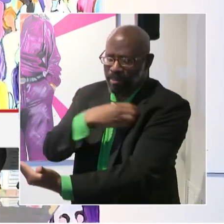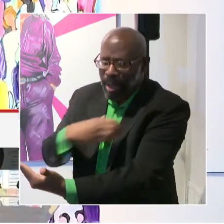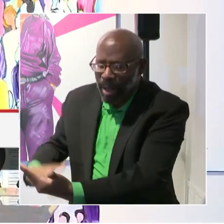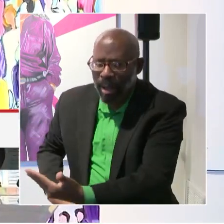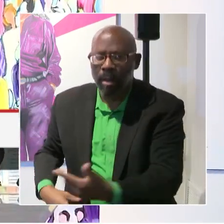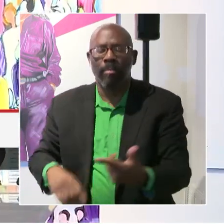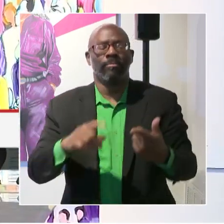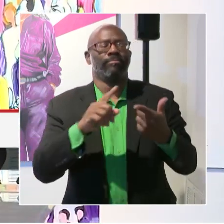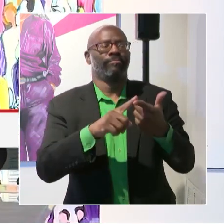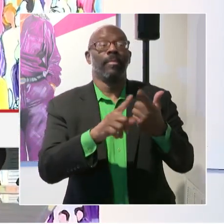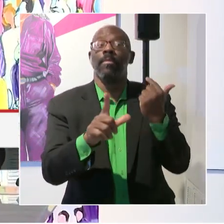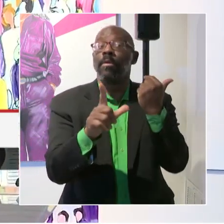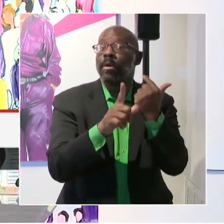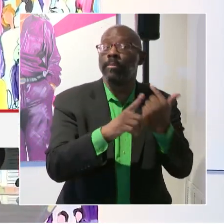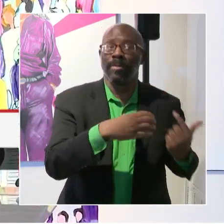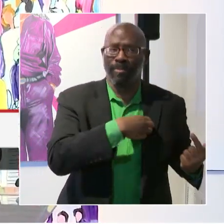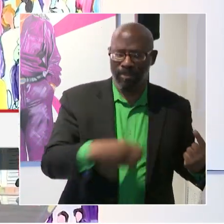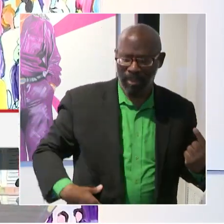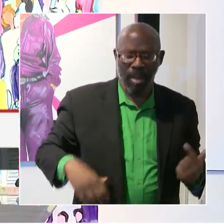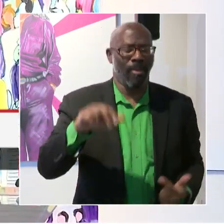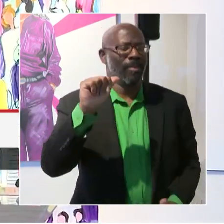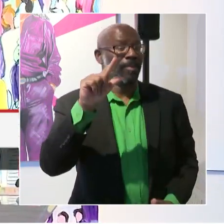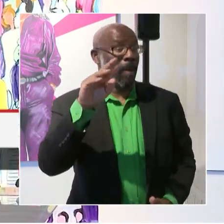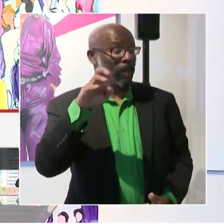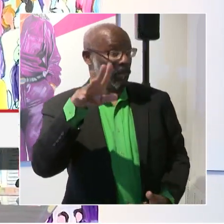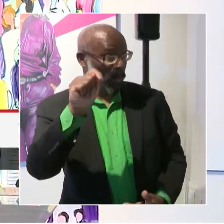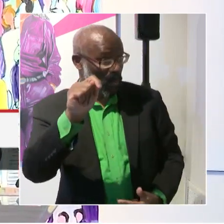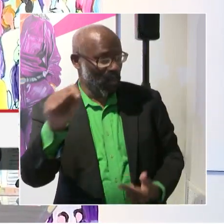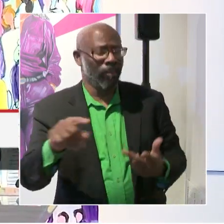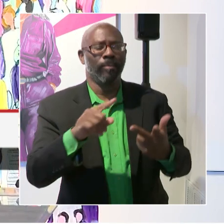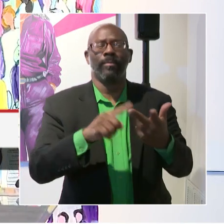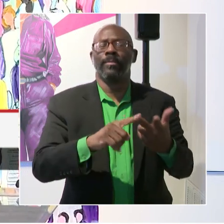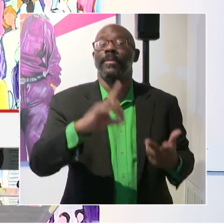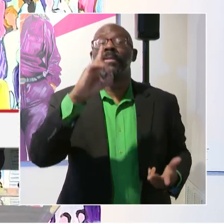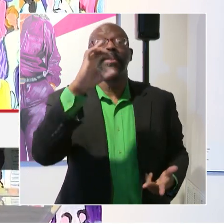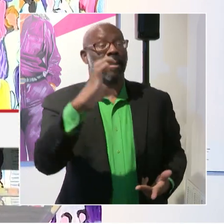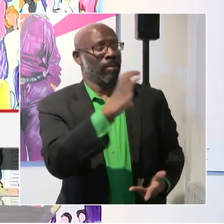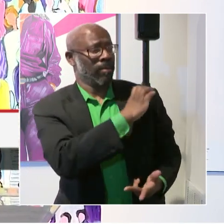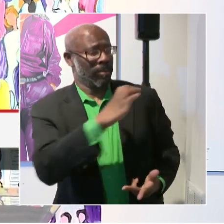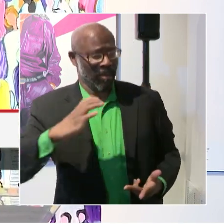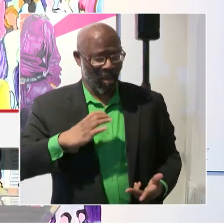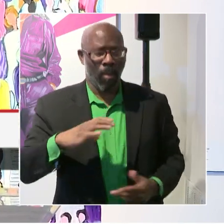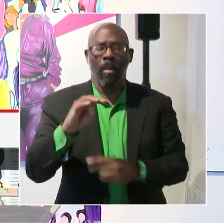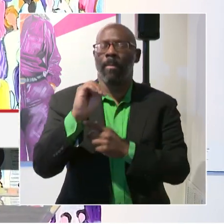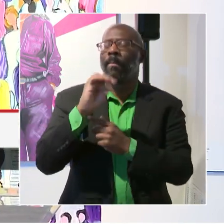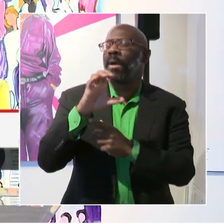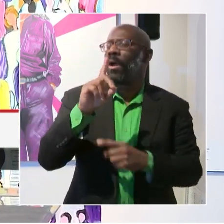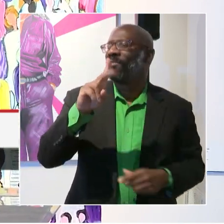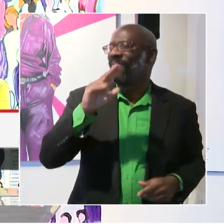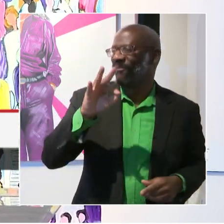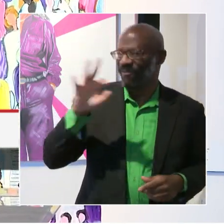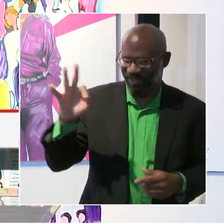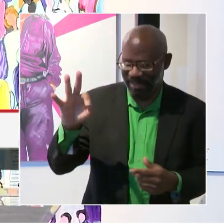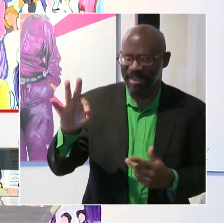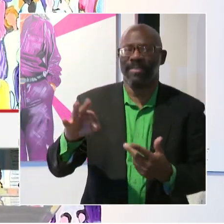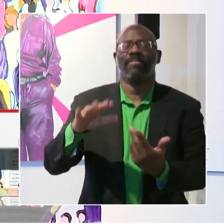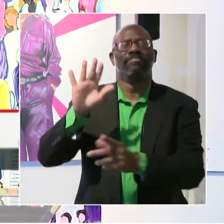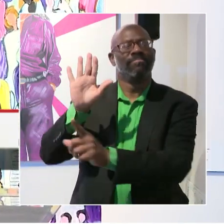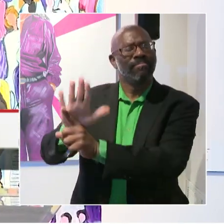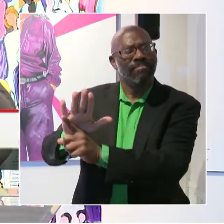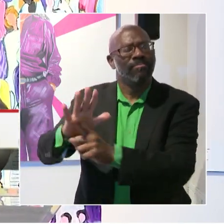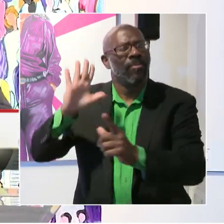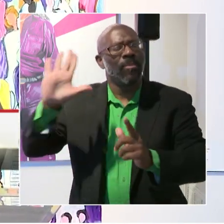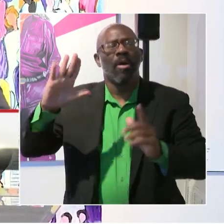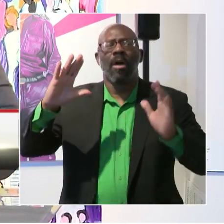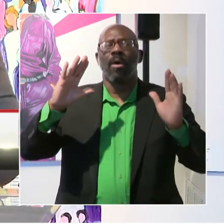their leadership and advancement of initiatives like the Great Streets Grant, one that recognizes the importance of investing in both businesses